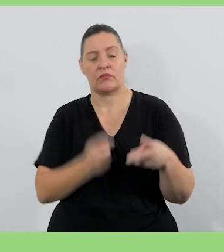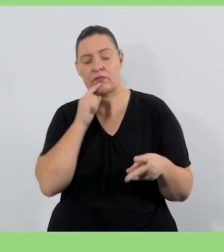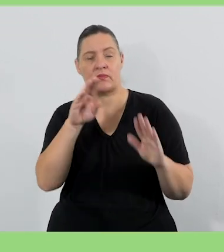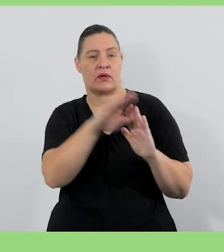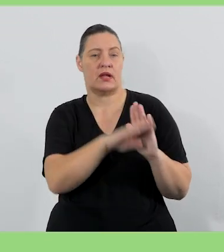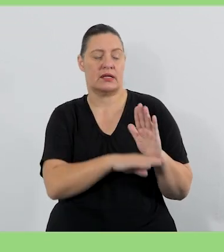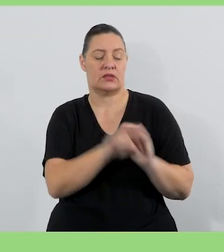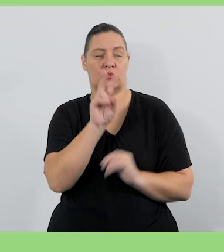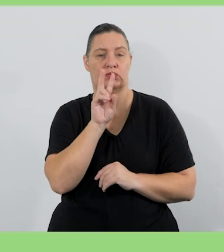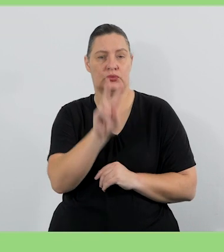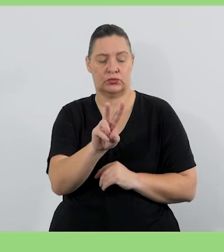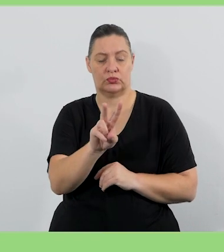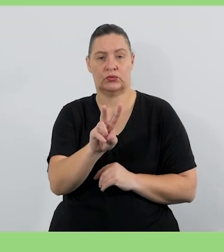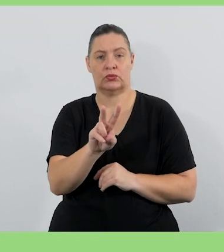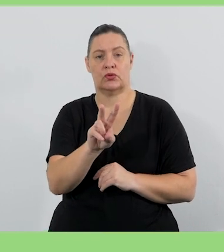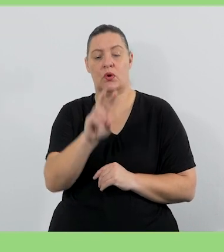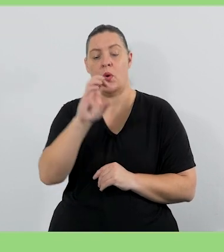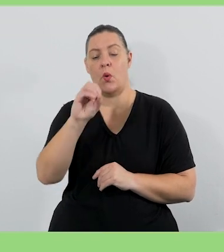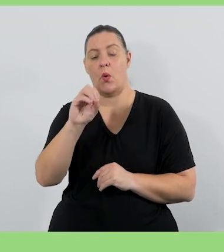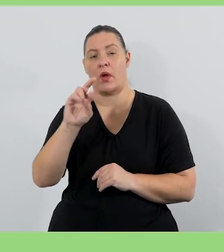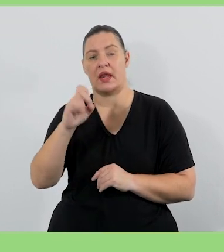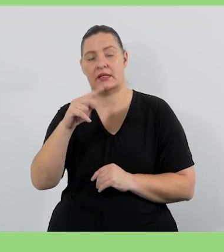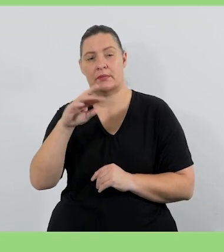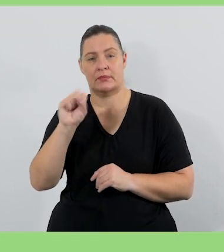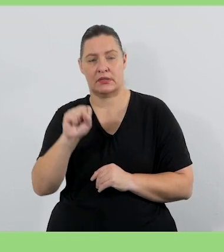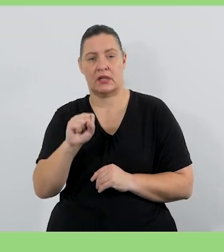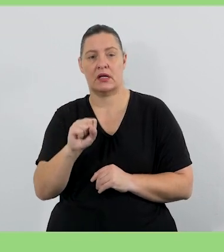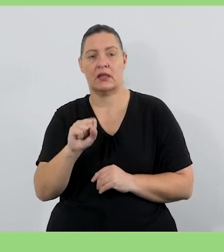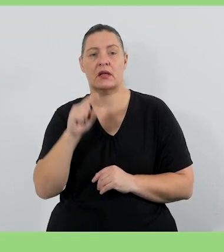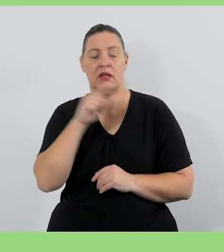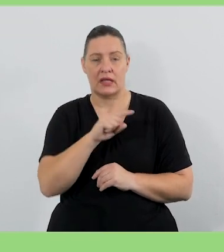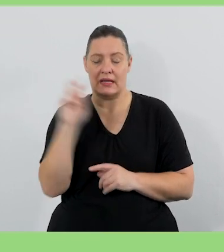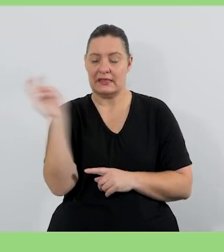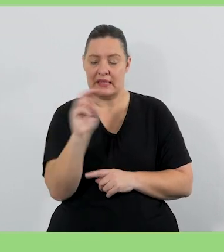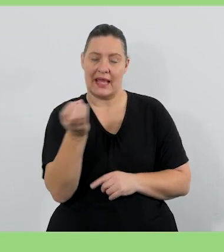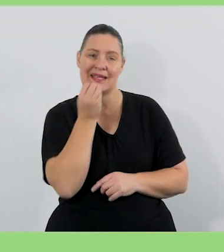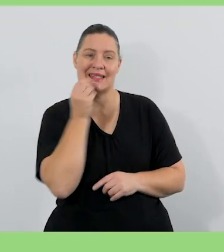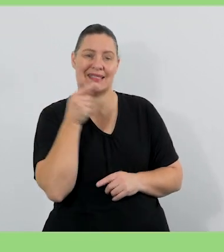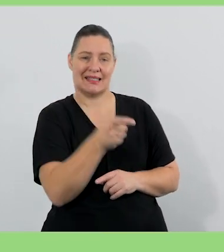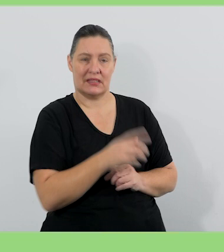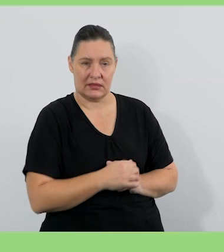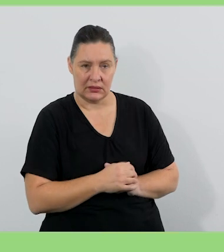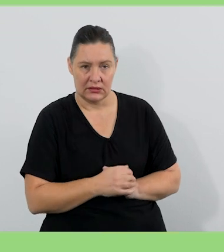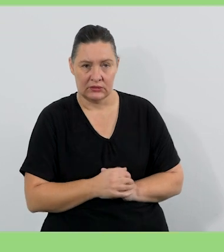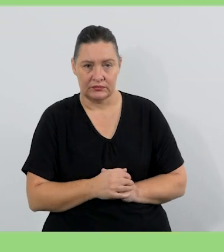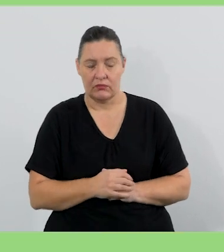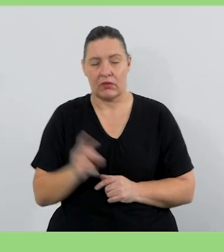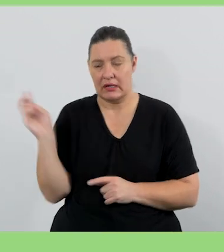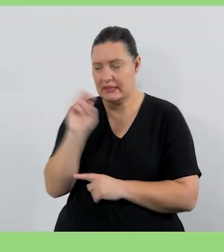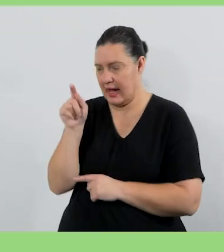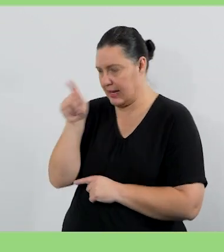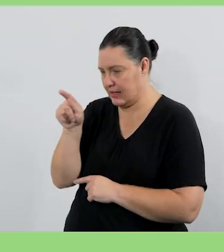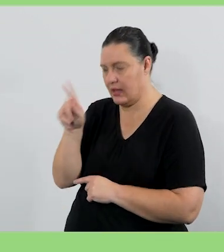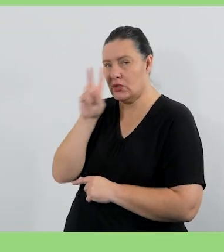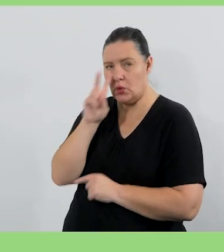2 says list 2 organisms that are eaten by the snake. So now we are going to go to